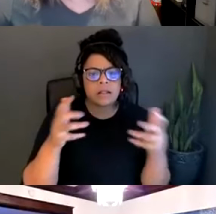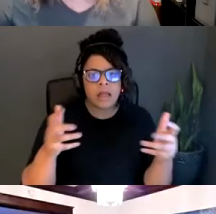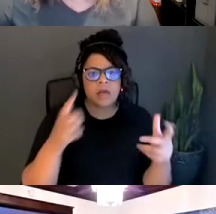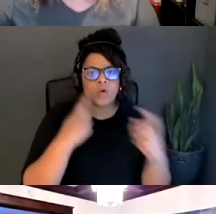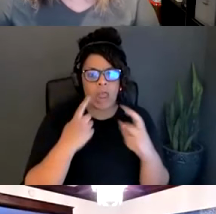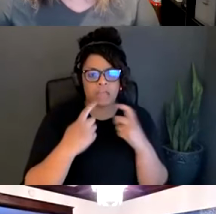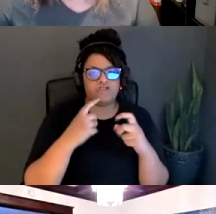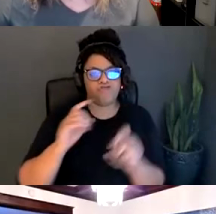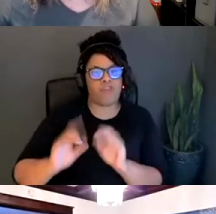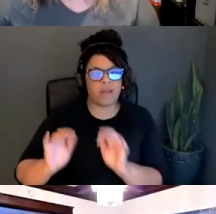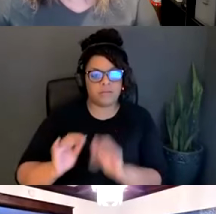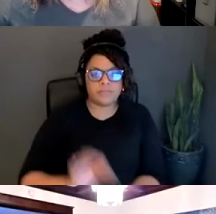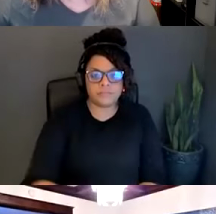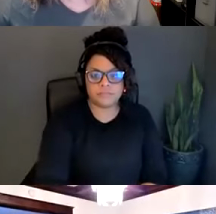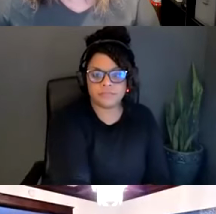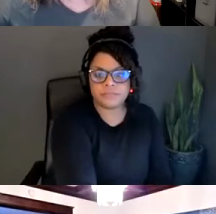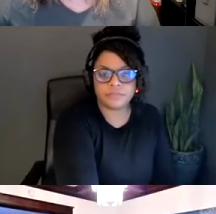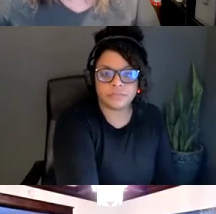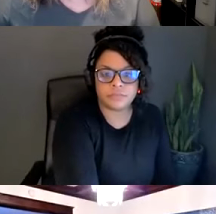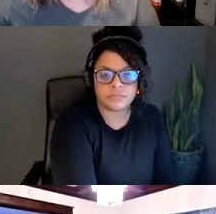questions in the chat